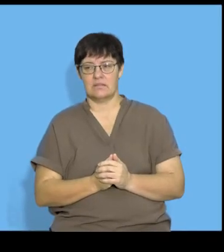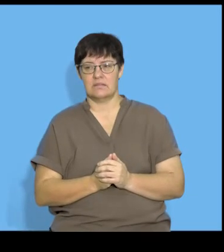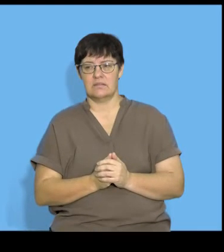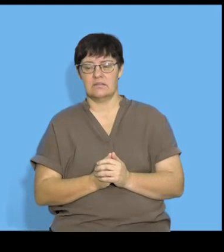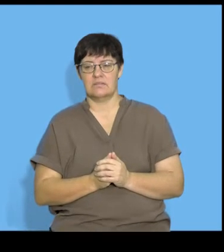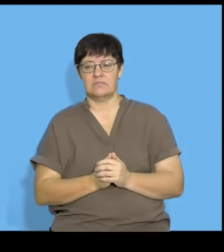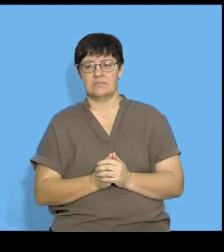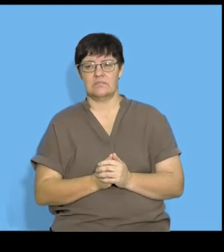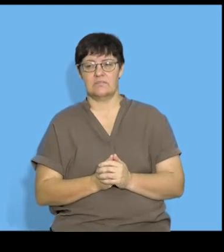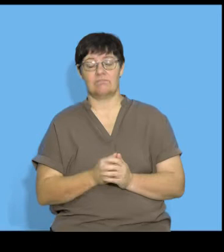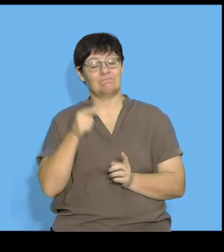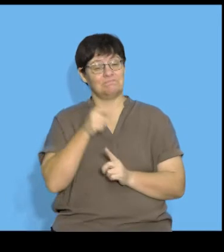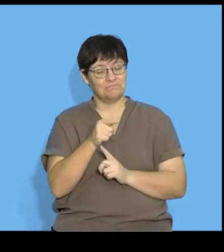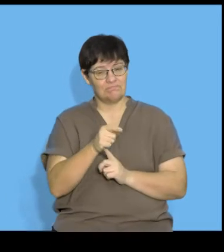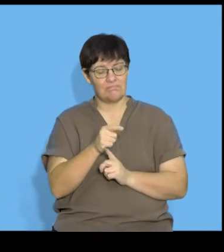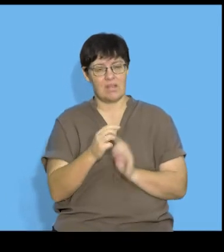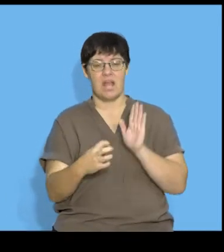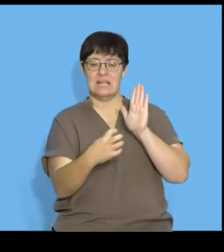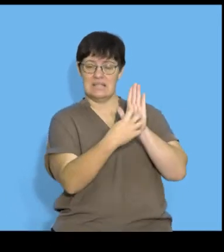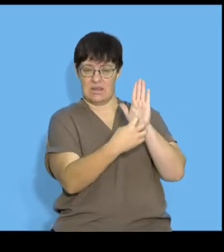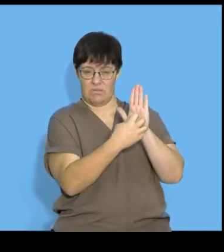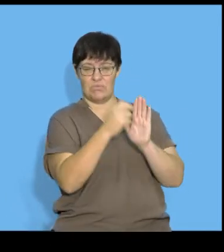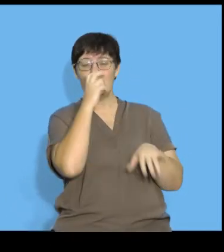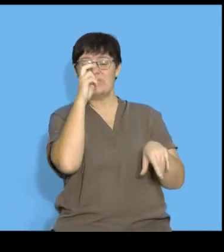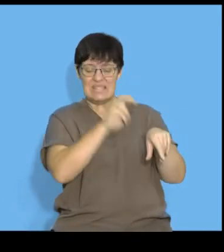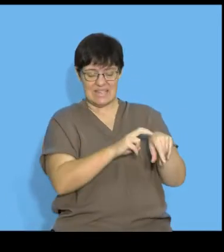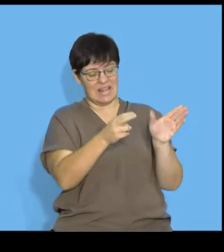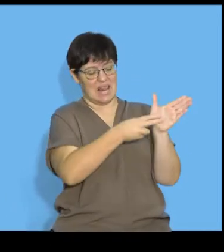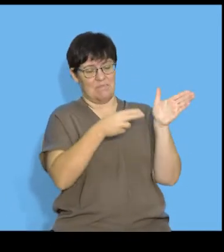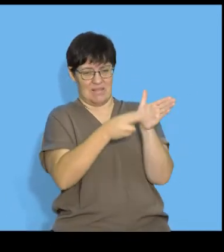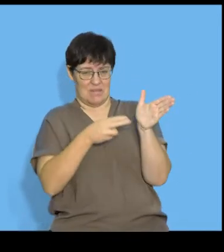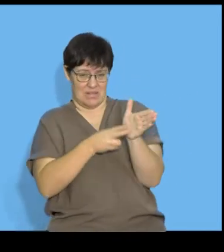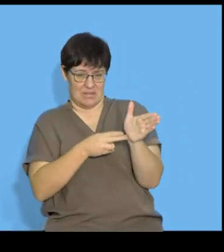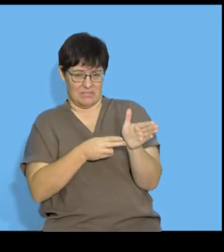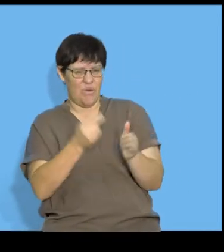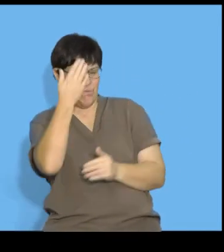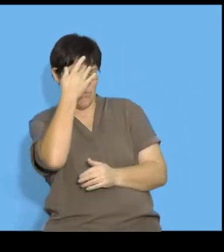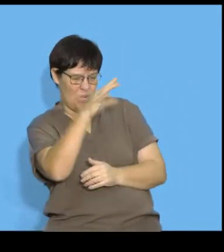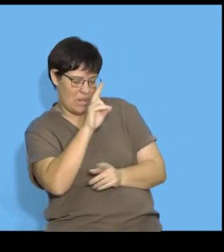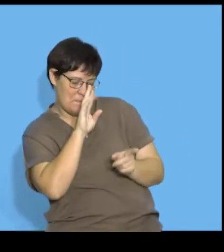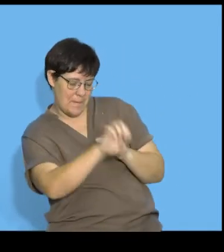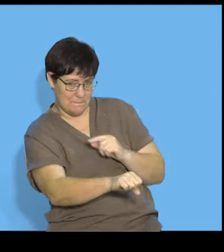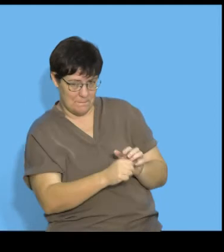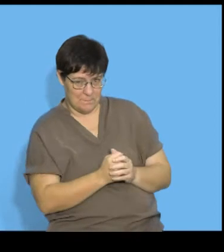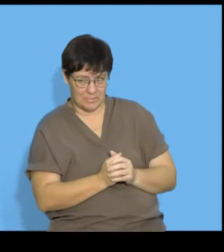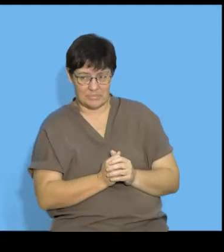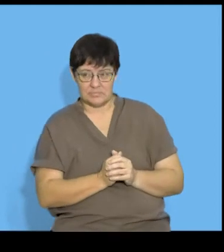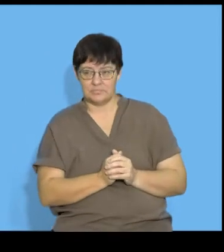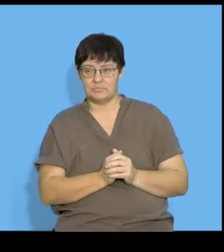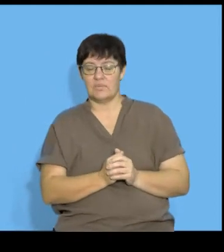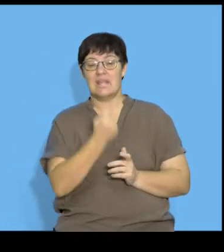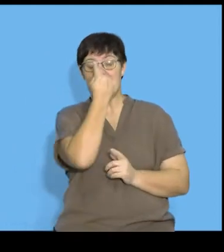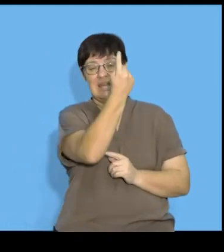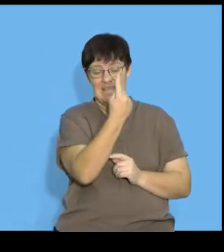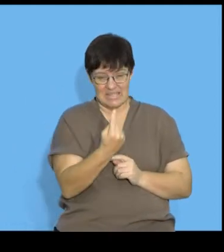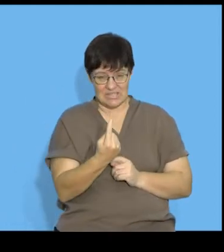Right, now this is the diagram that you're going to need to be able to recognize as fungus. Remember, each of time we need to